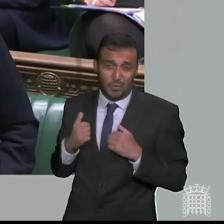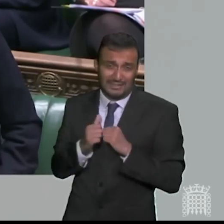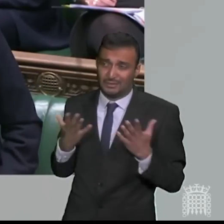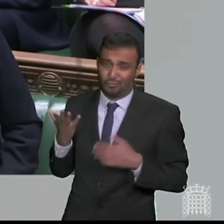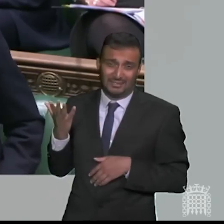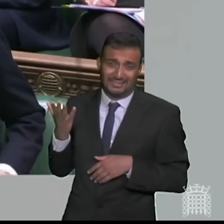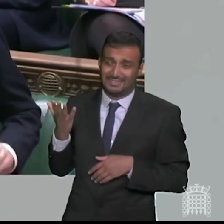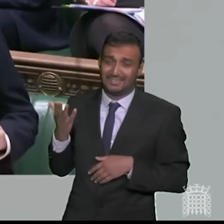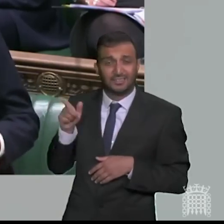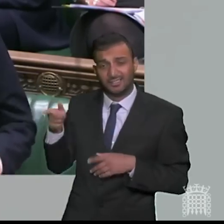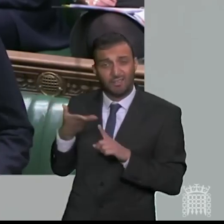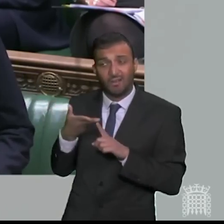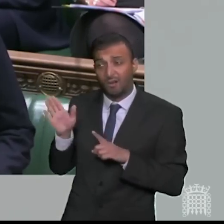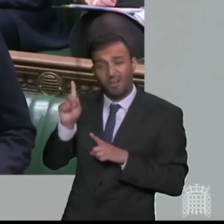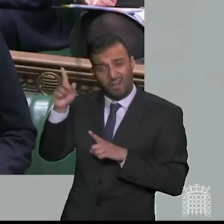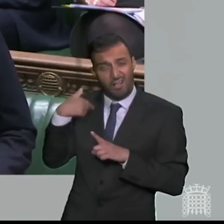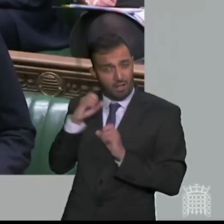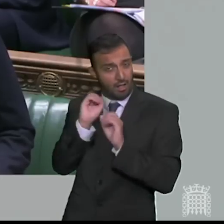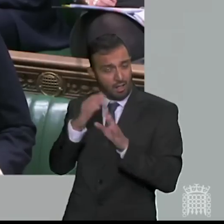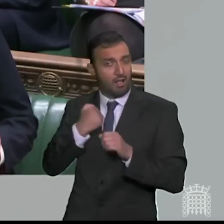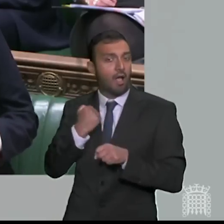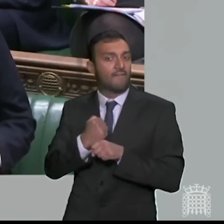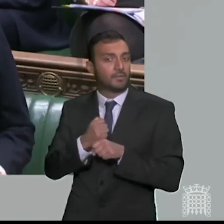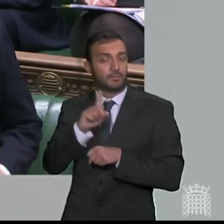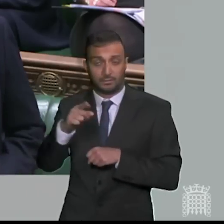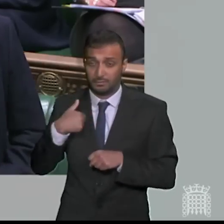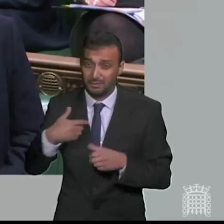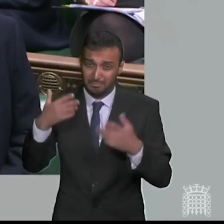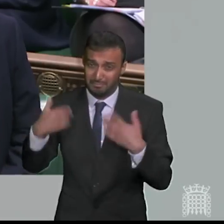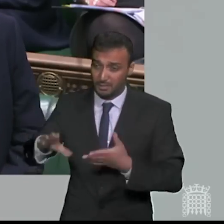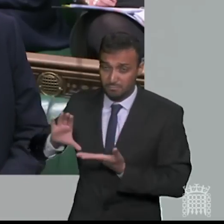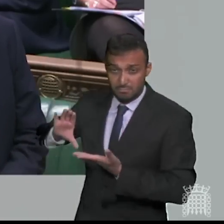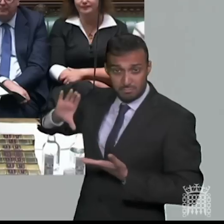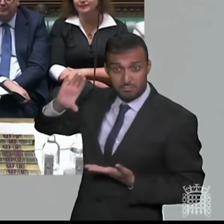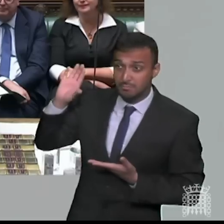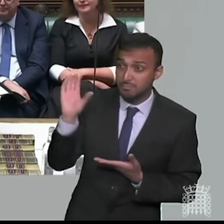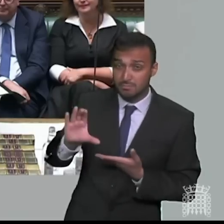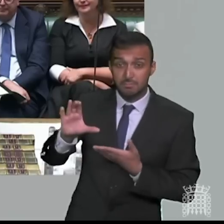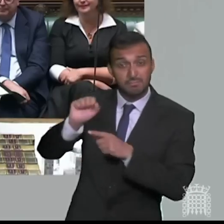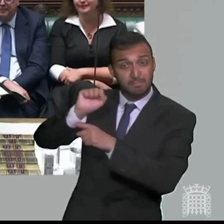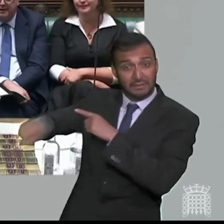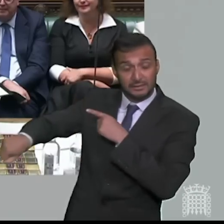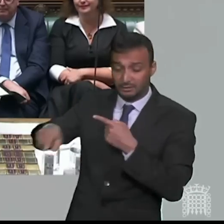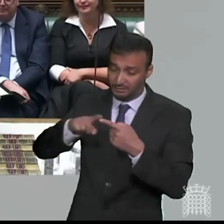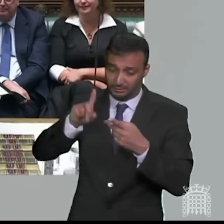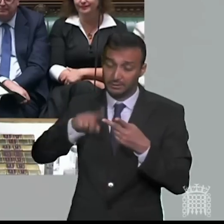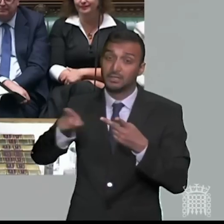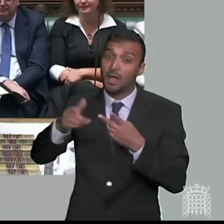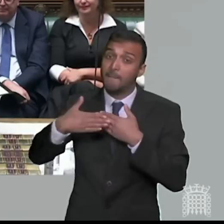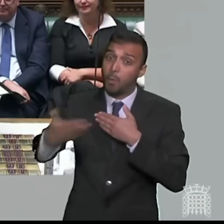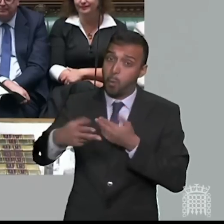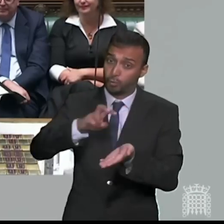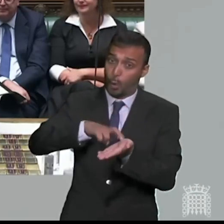record on the NHS. Record funding, record doctors, record nurses,